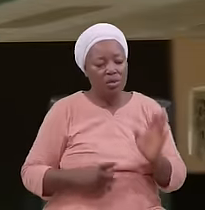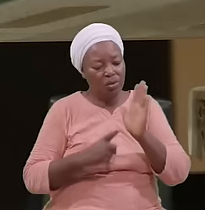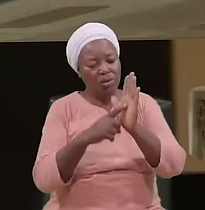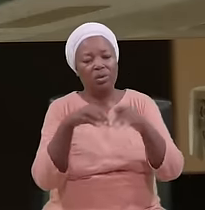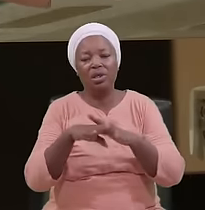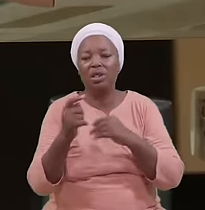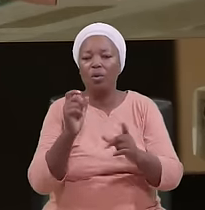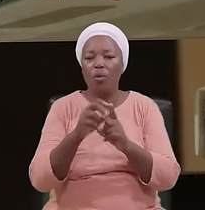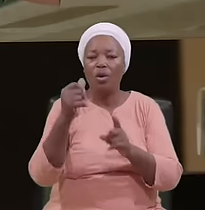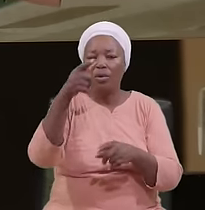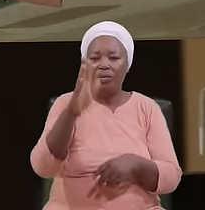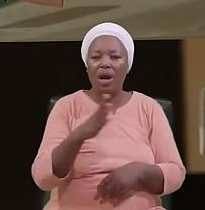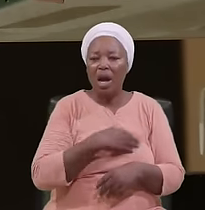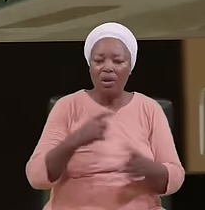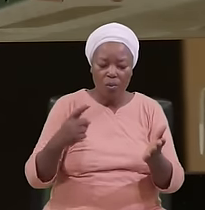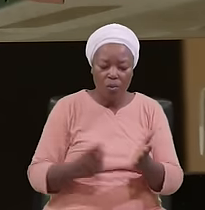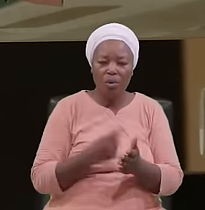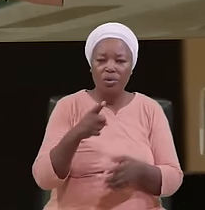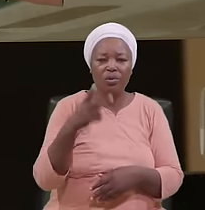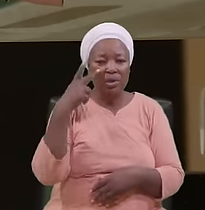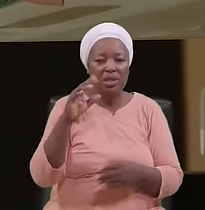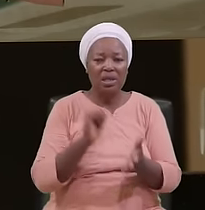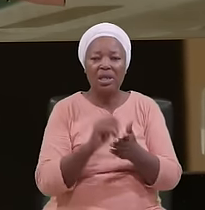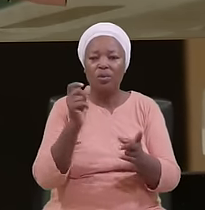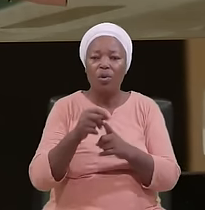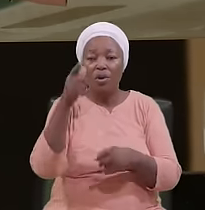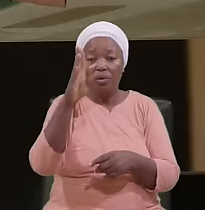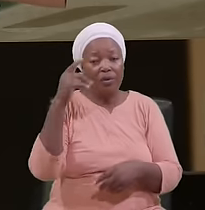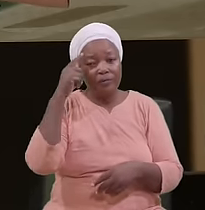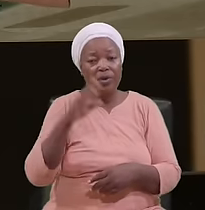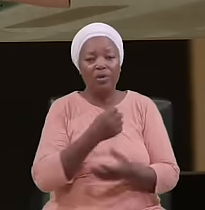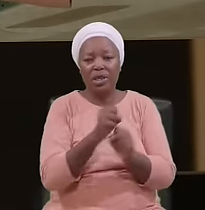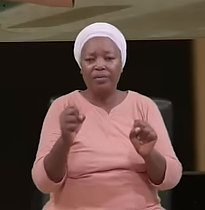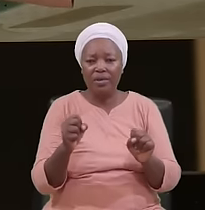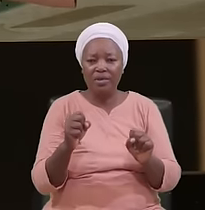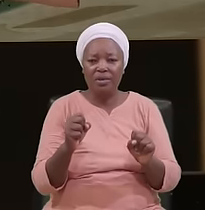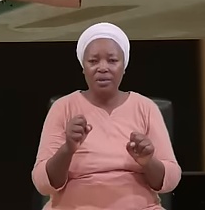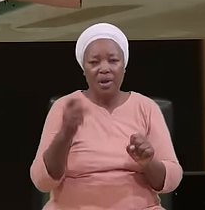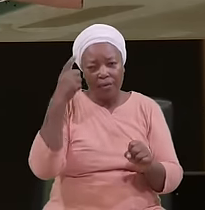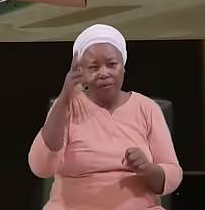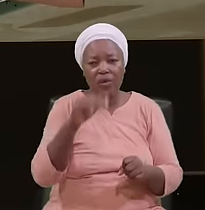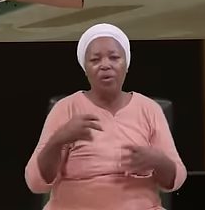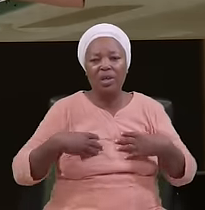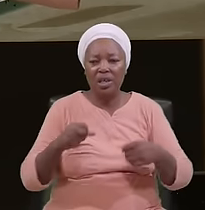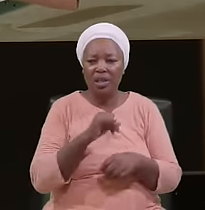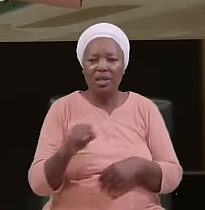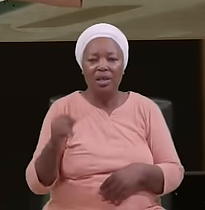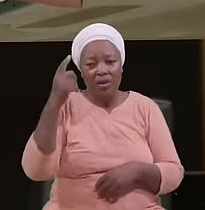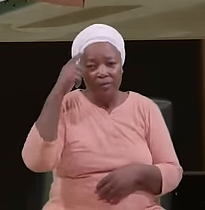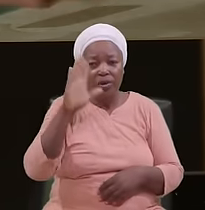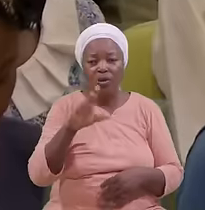God. And once you see that word of God for your salvation, for your healing, for